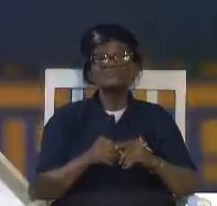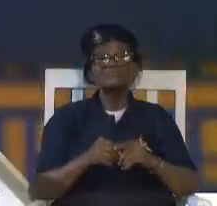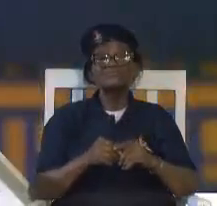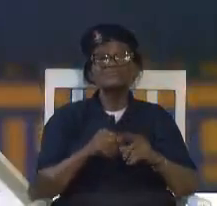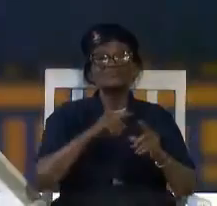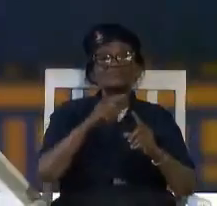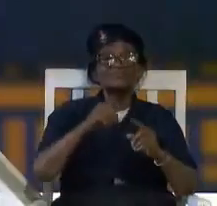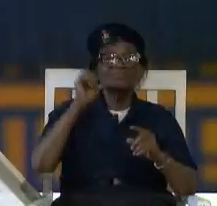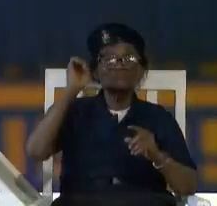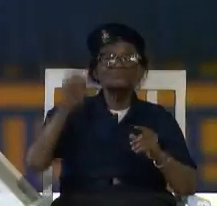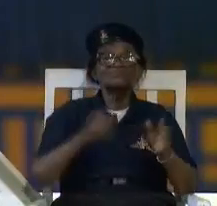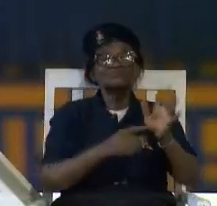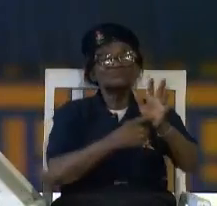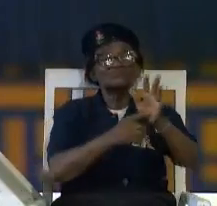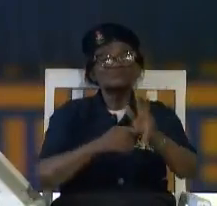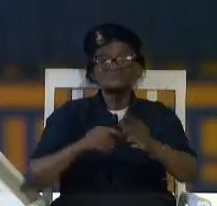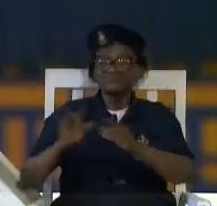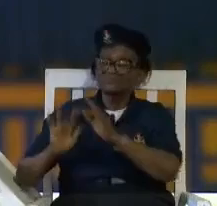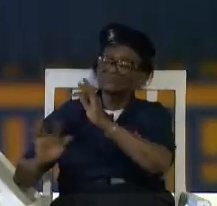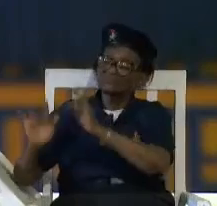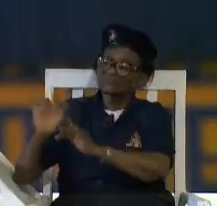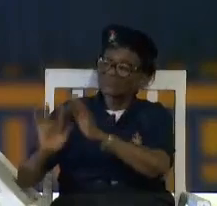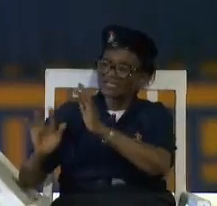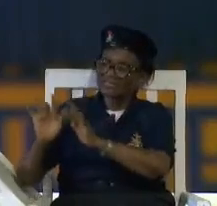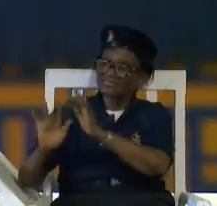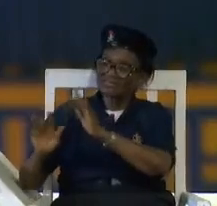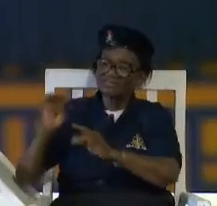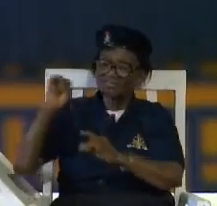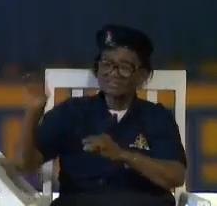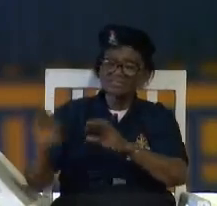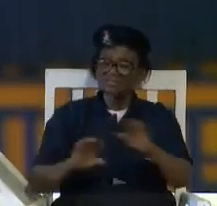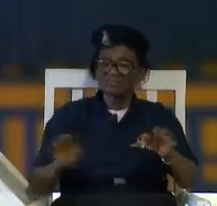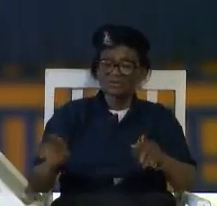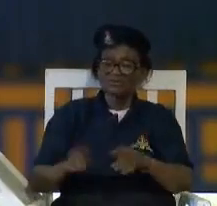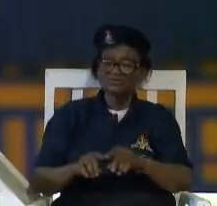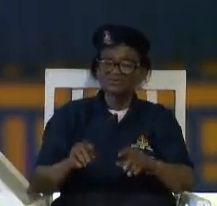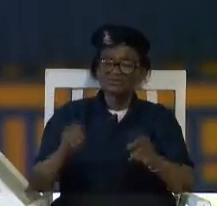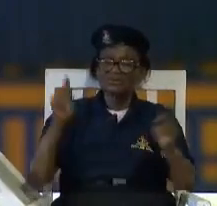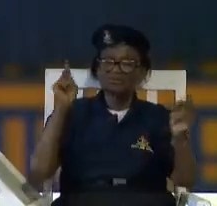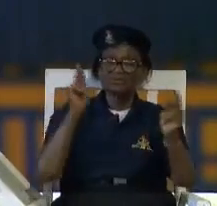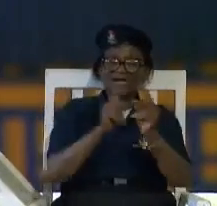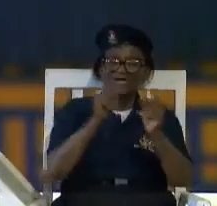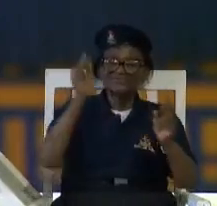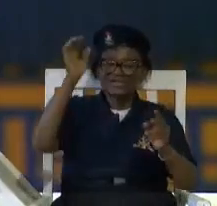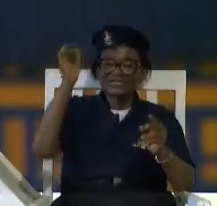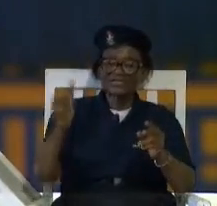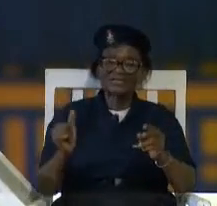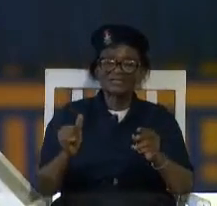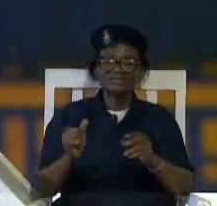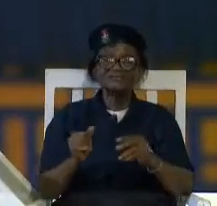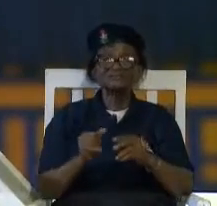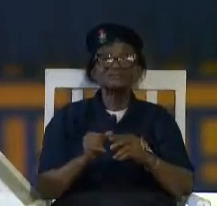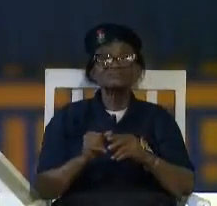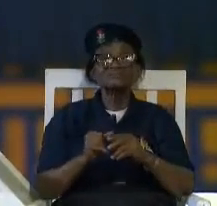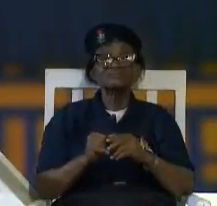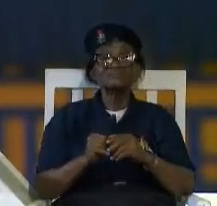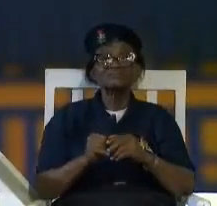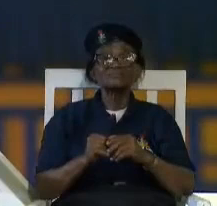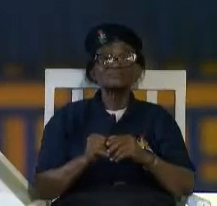When he shows mercy, he does so perfectly.